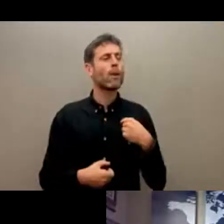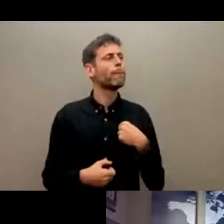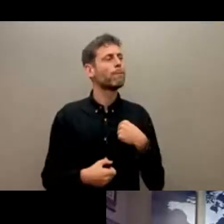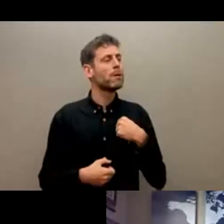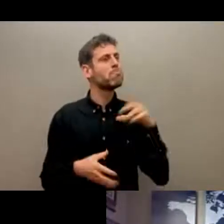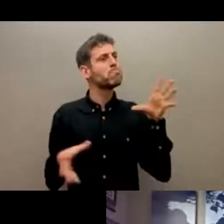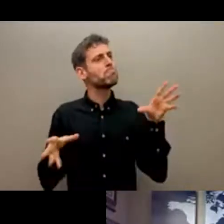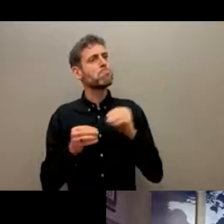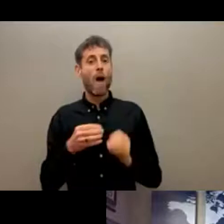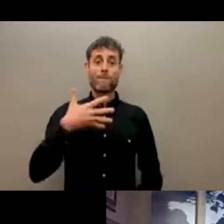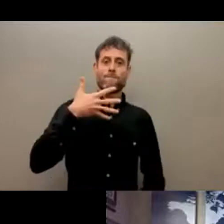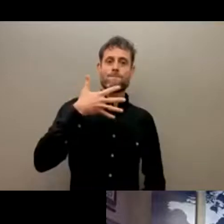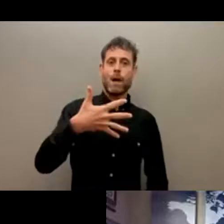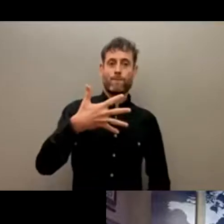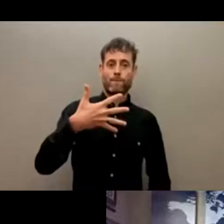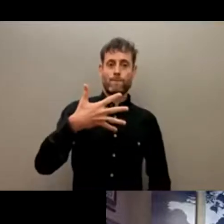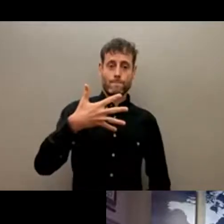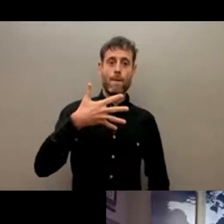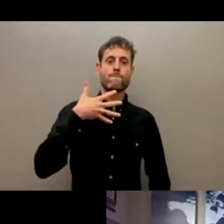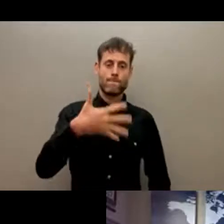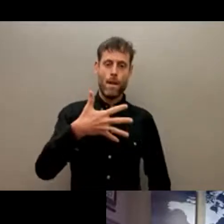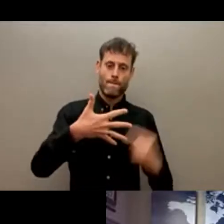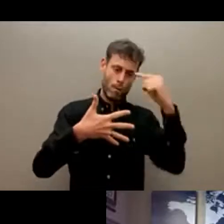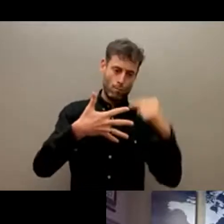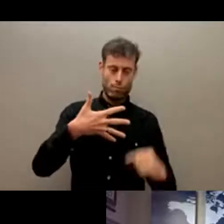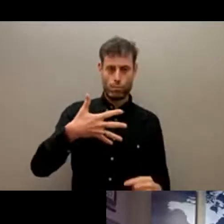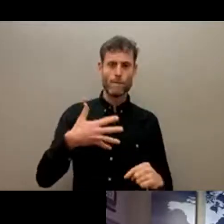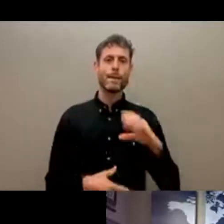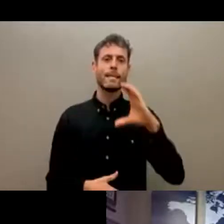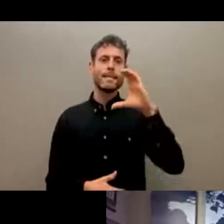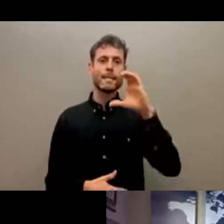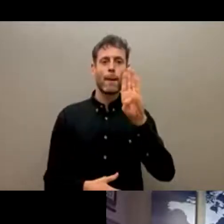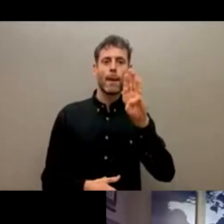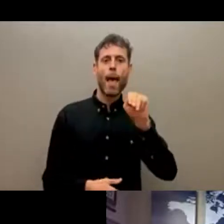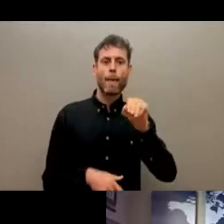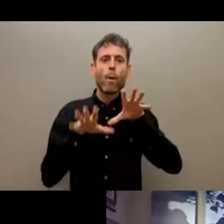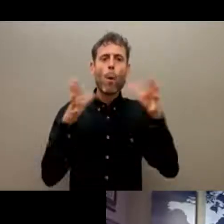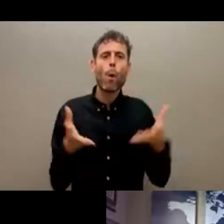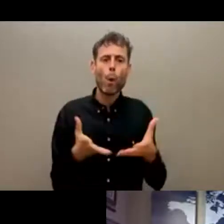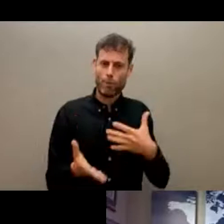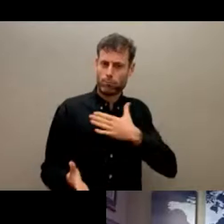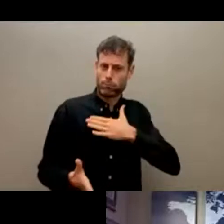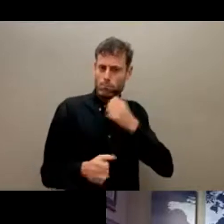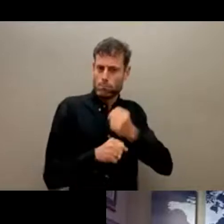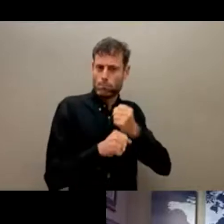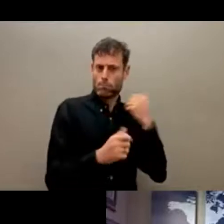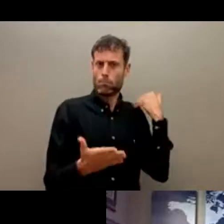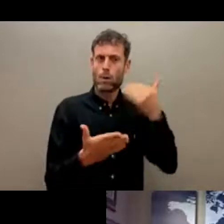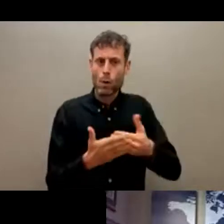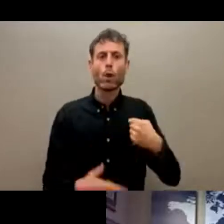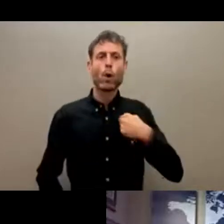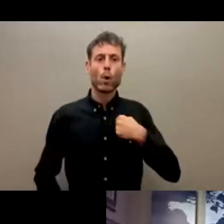within CBM Global. So the first is to ensure that this commitment toward inclusion is